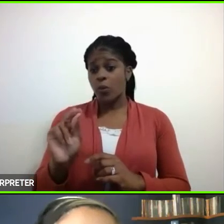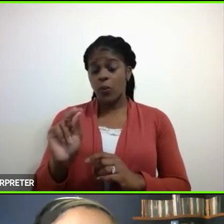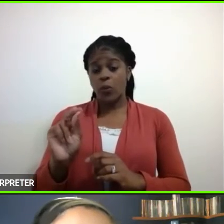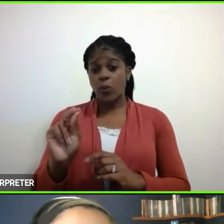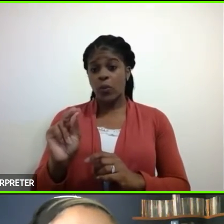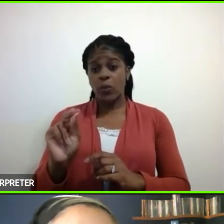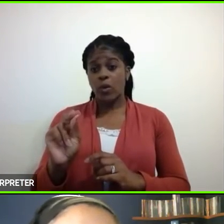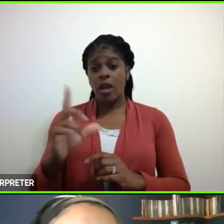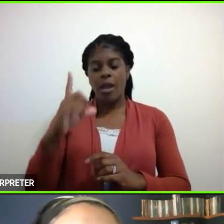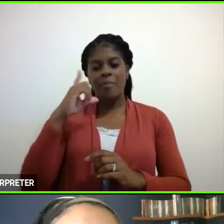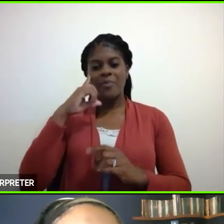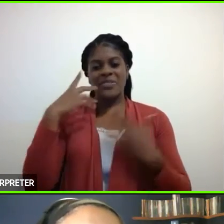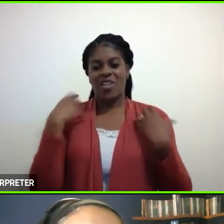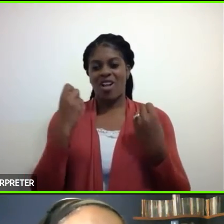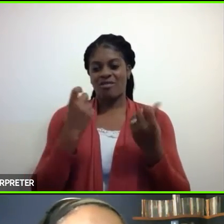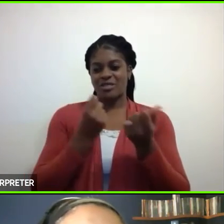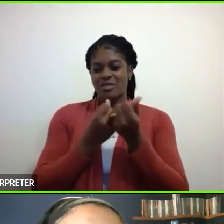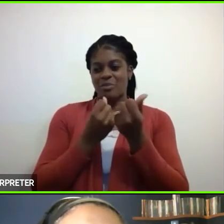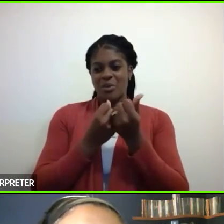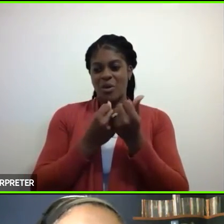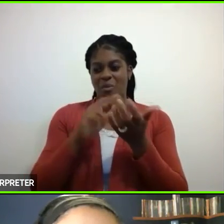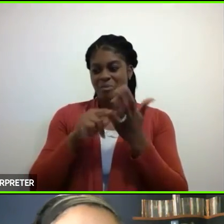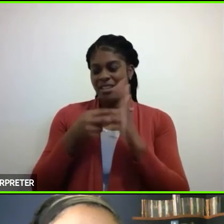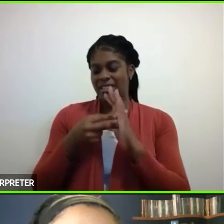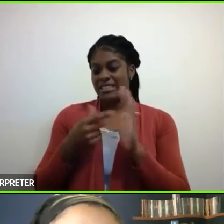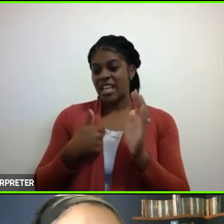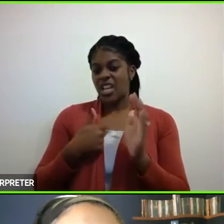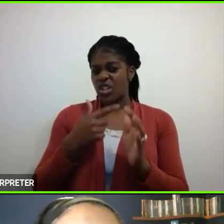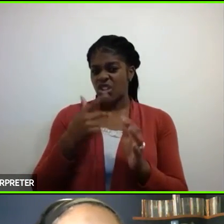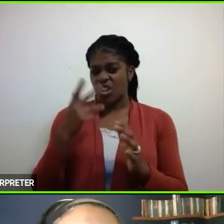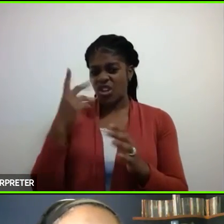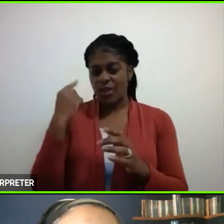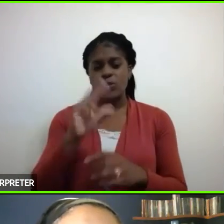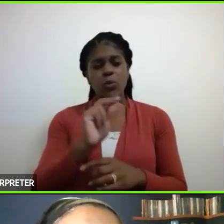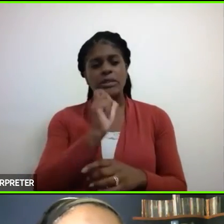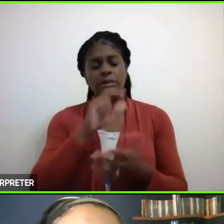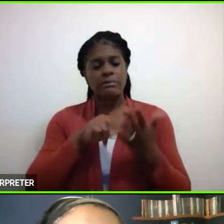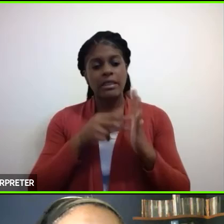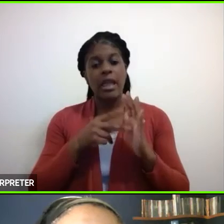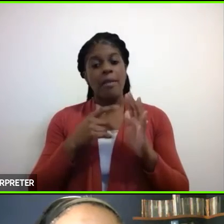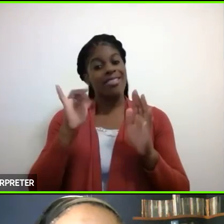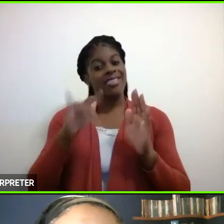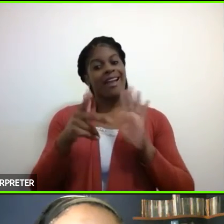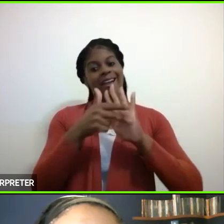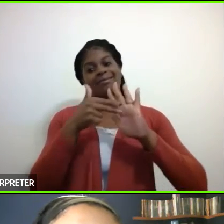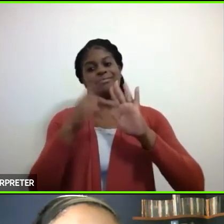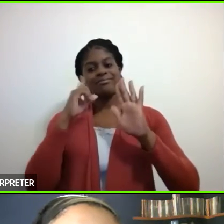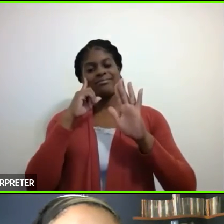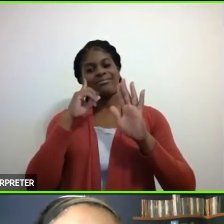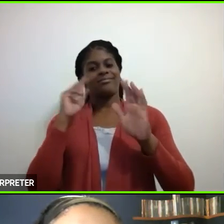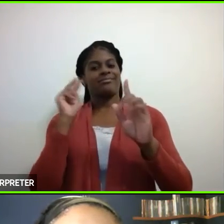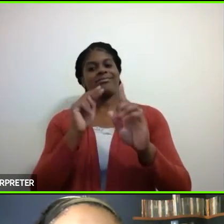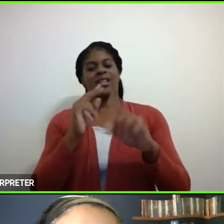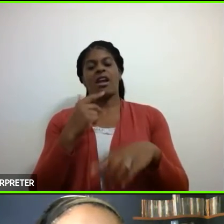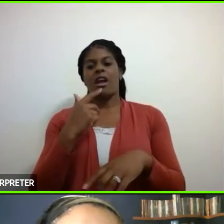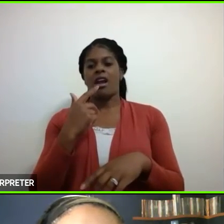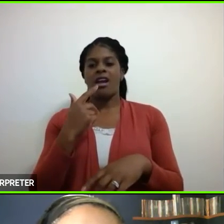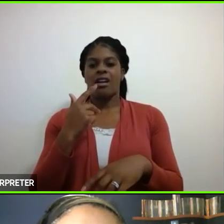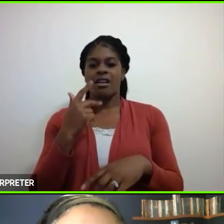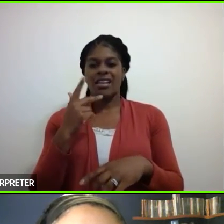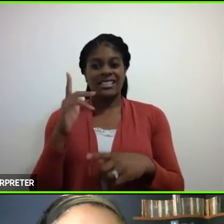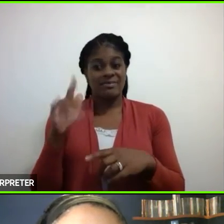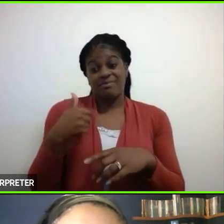getting mental health support doesn't mean that you're crazy, but that stigma has been there for so long. I mean, especially because if you're